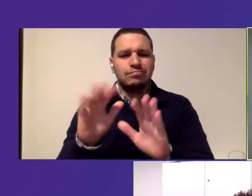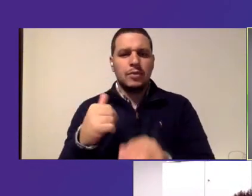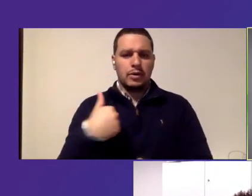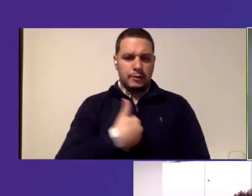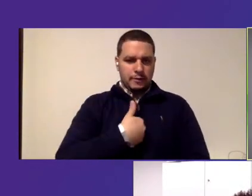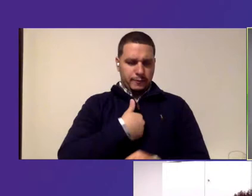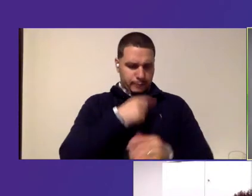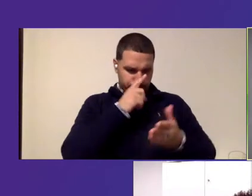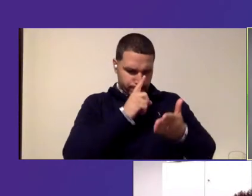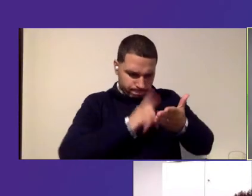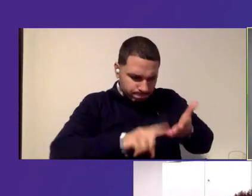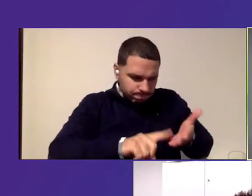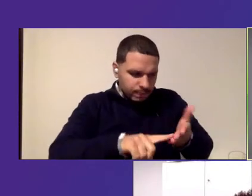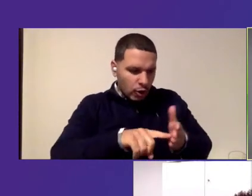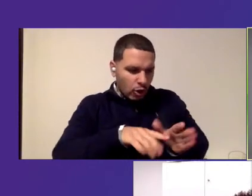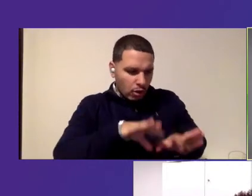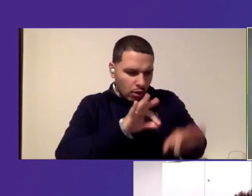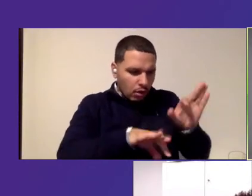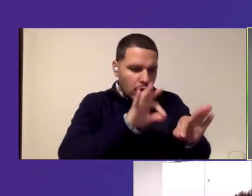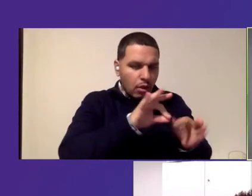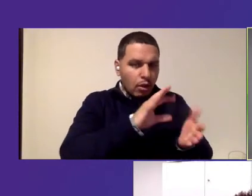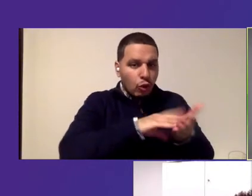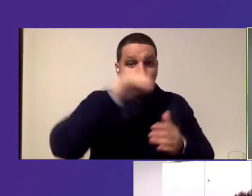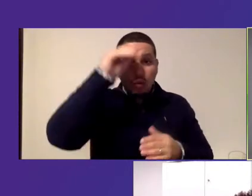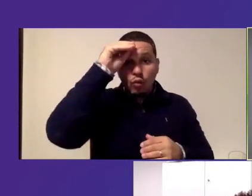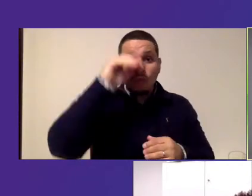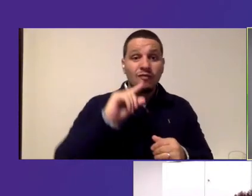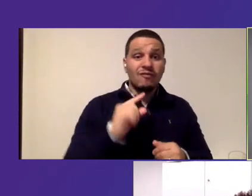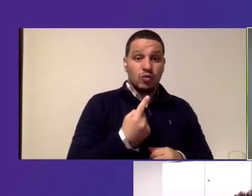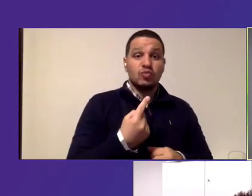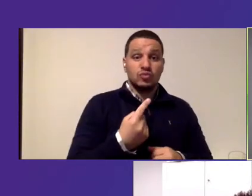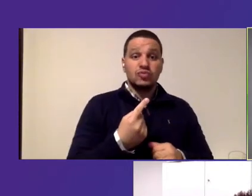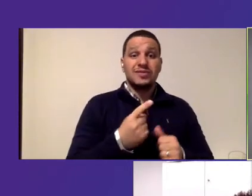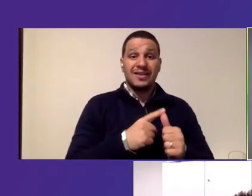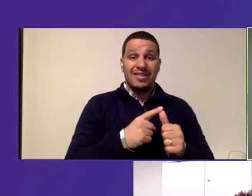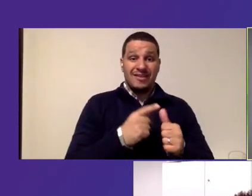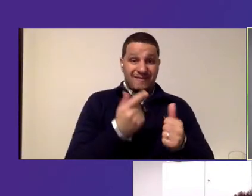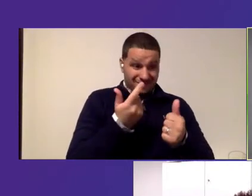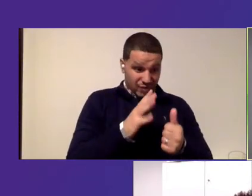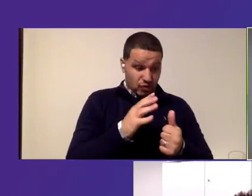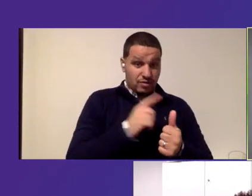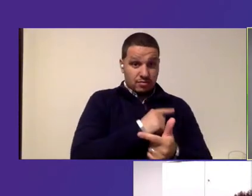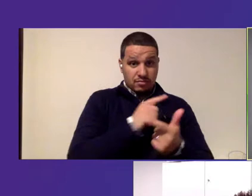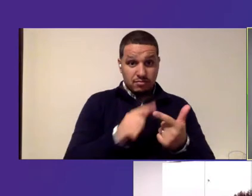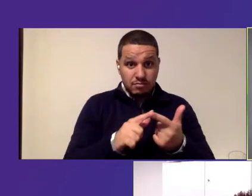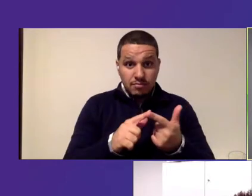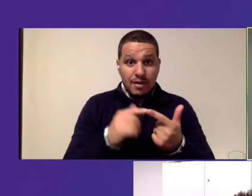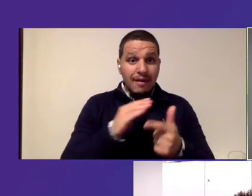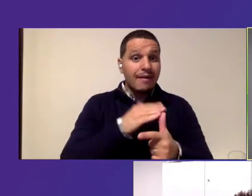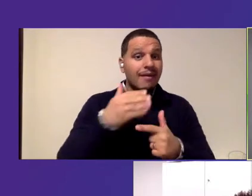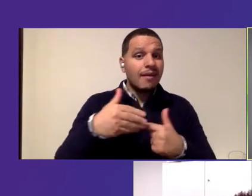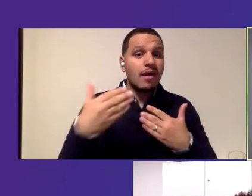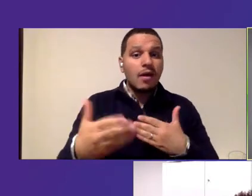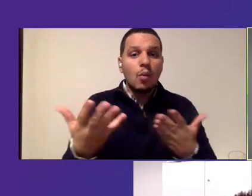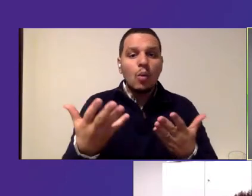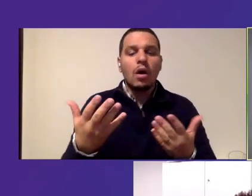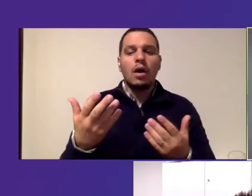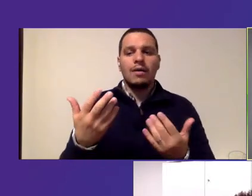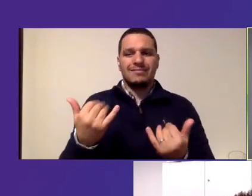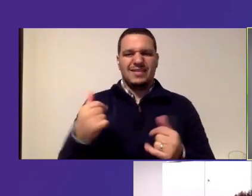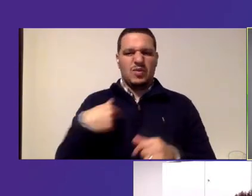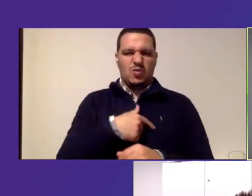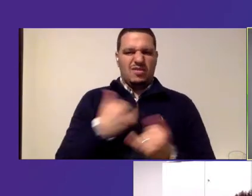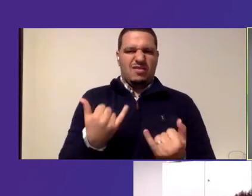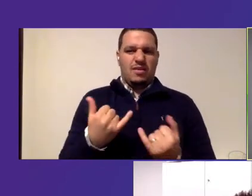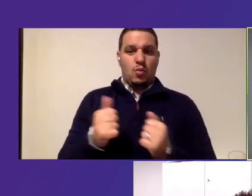Nations, and American Indian people. Our next step, and it's really where we are now as a collective of workers, as an organization,